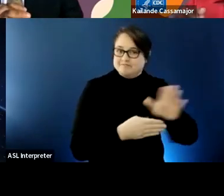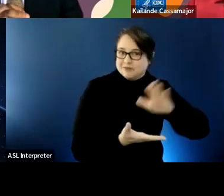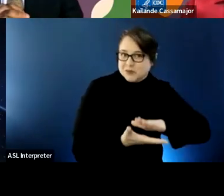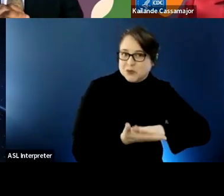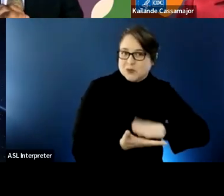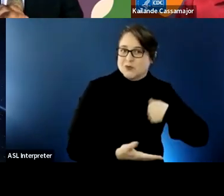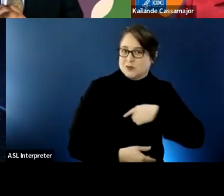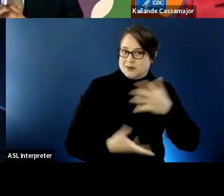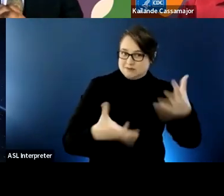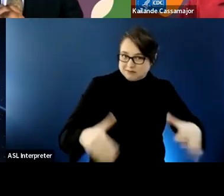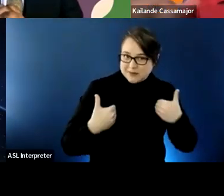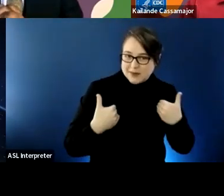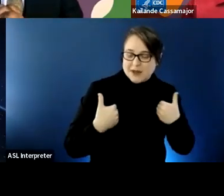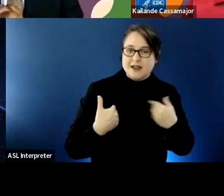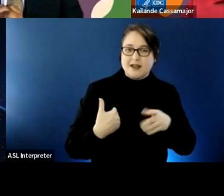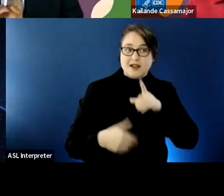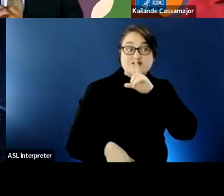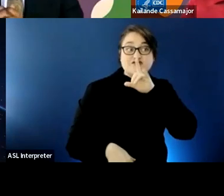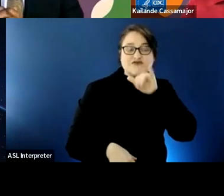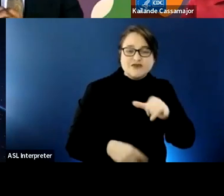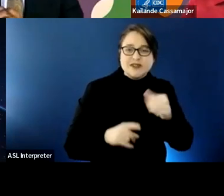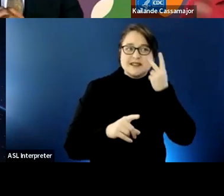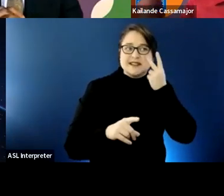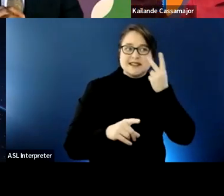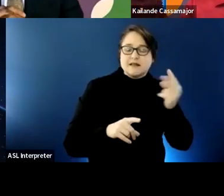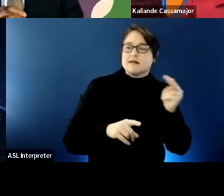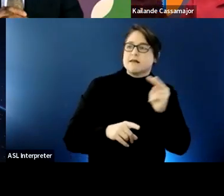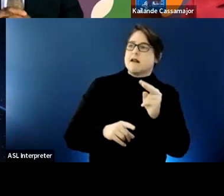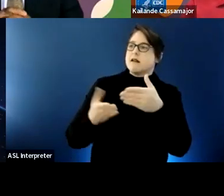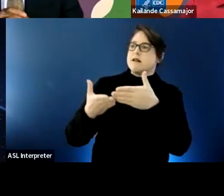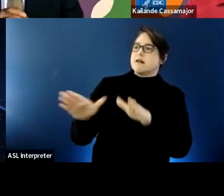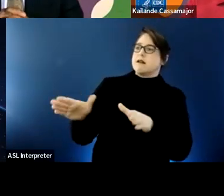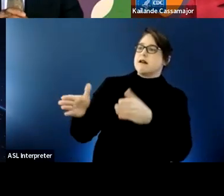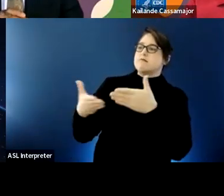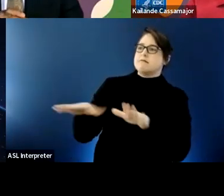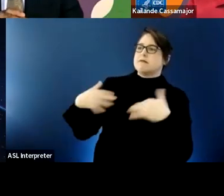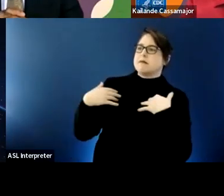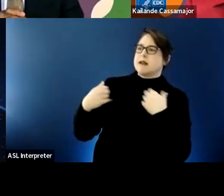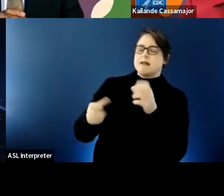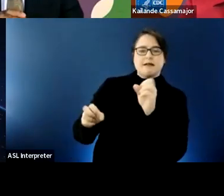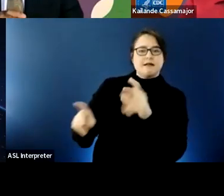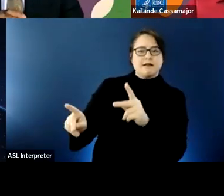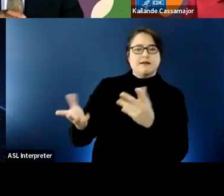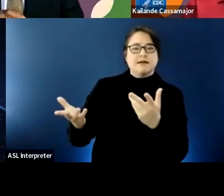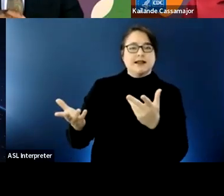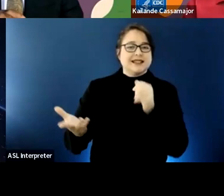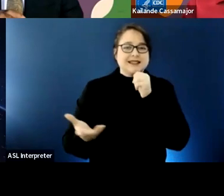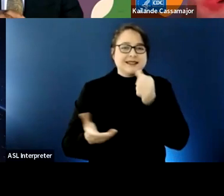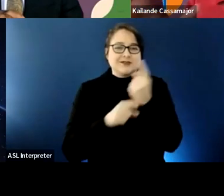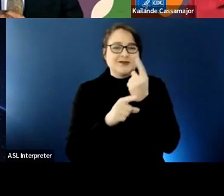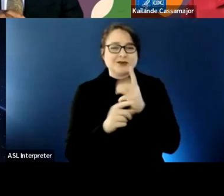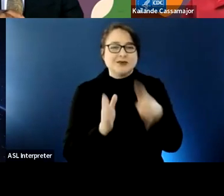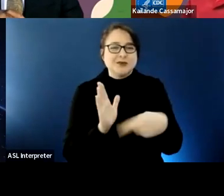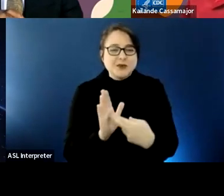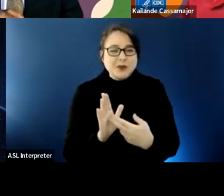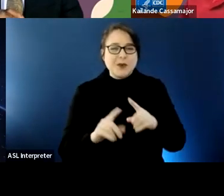have, really seeing public health outside of the traditional routes that we often think about, but also seeing